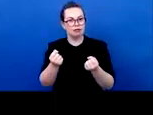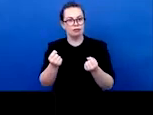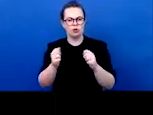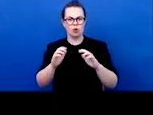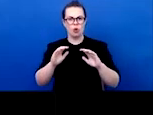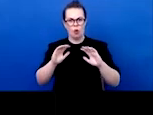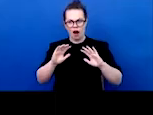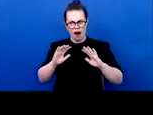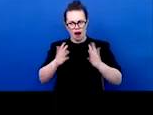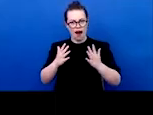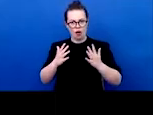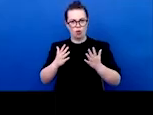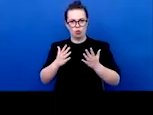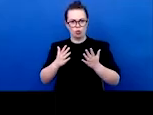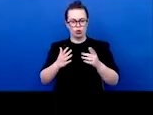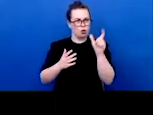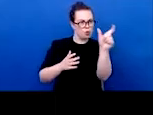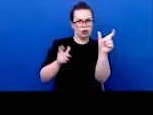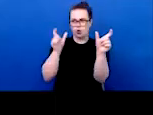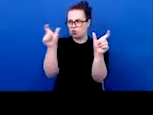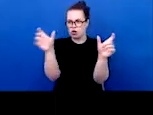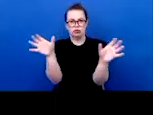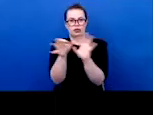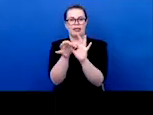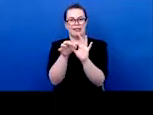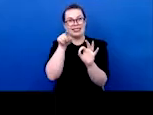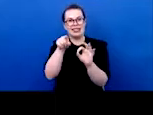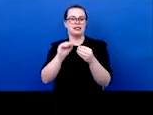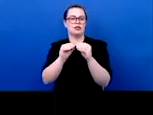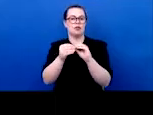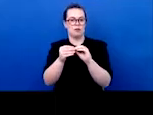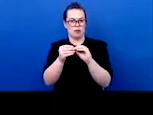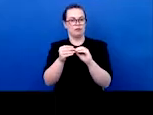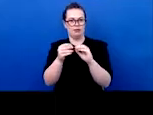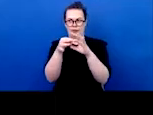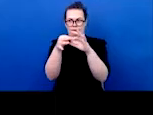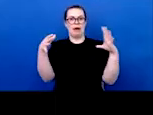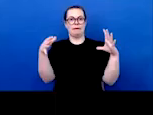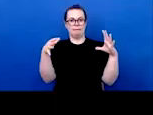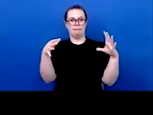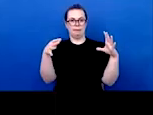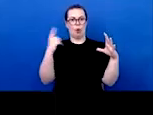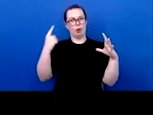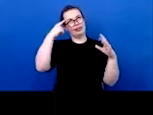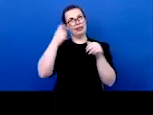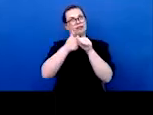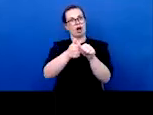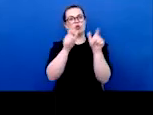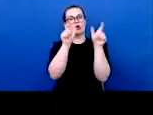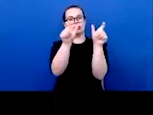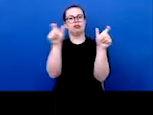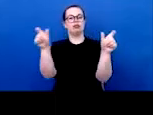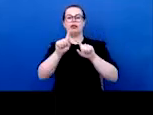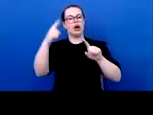known associations between words, between content words in this case. And the resulting interpretation, so the resulting